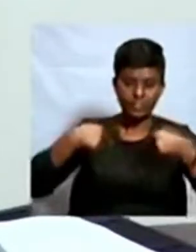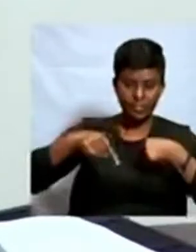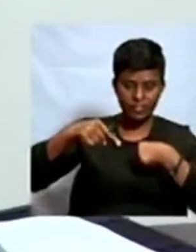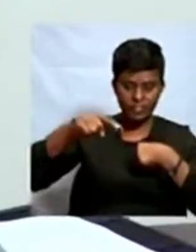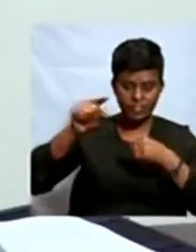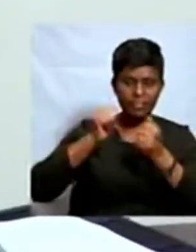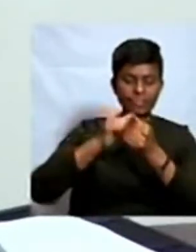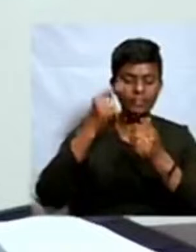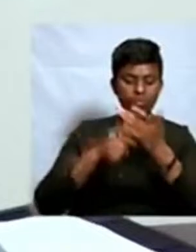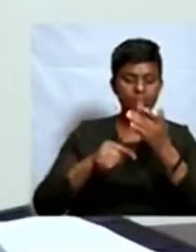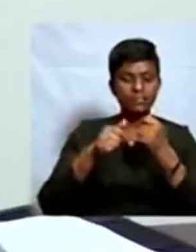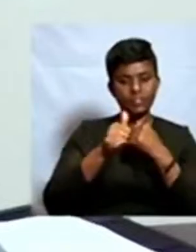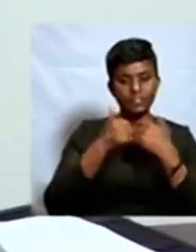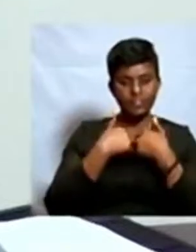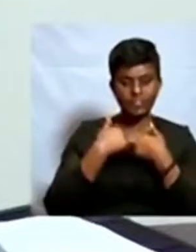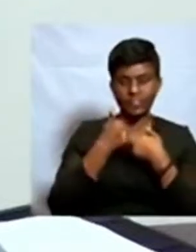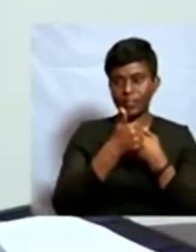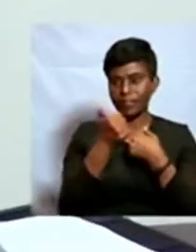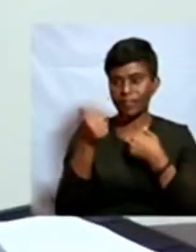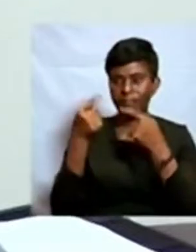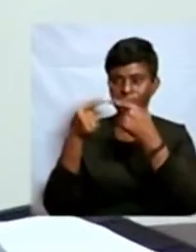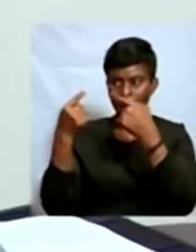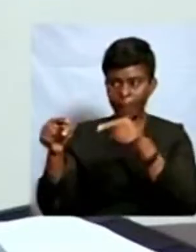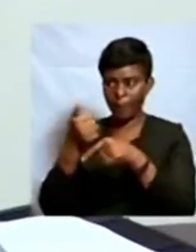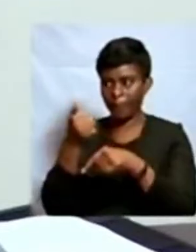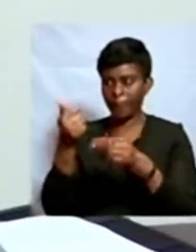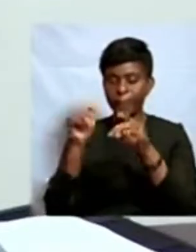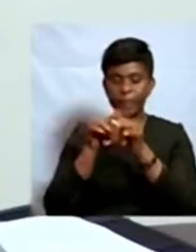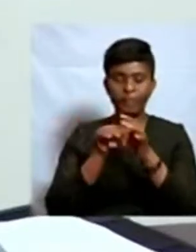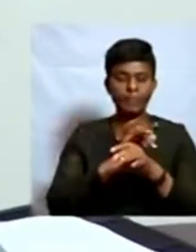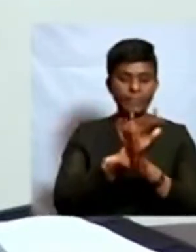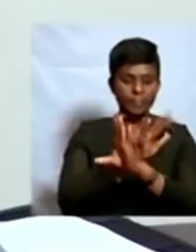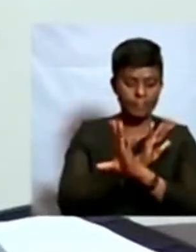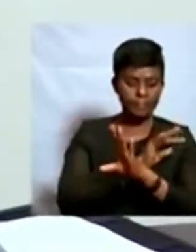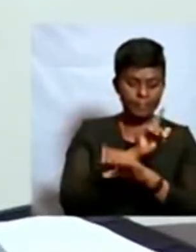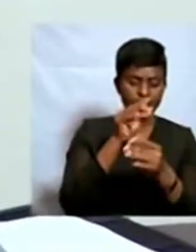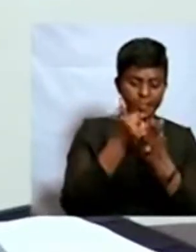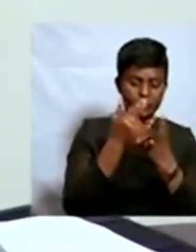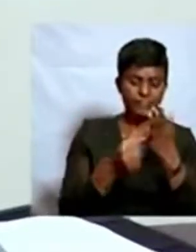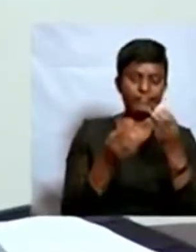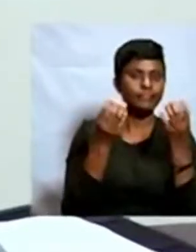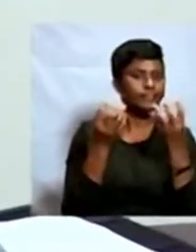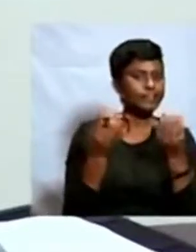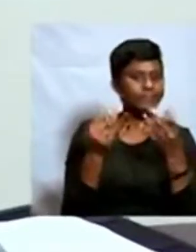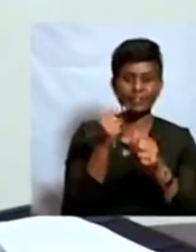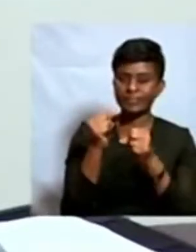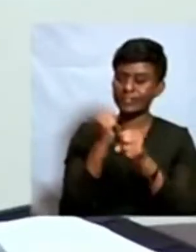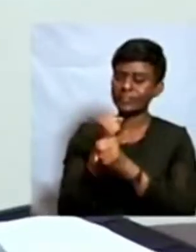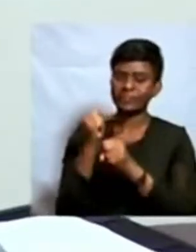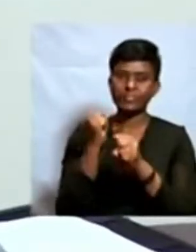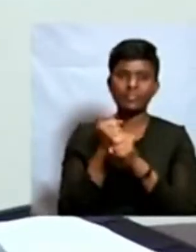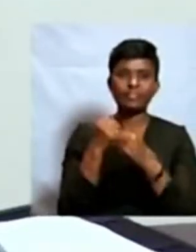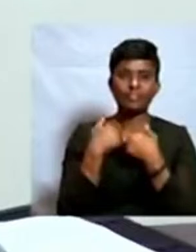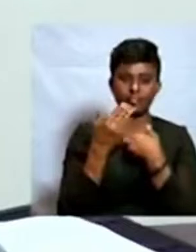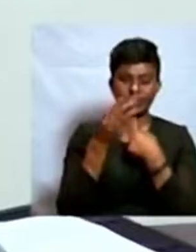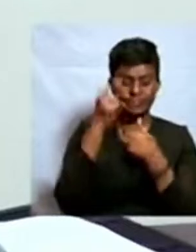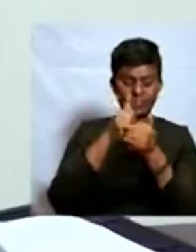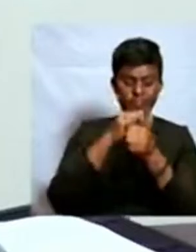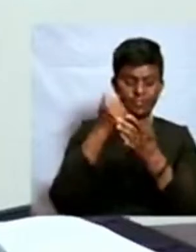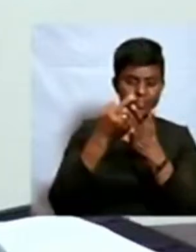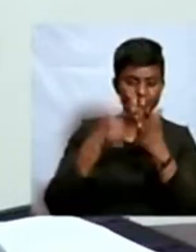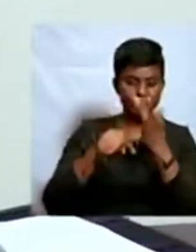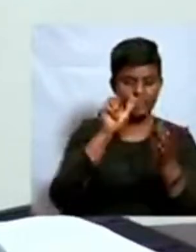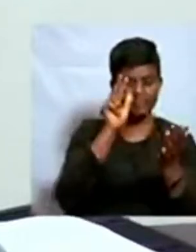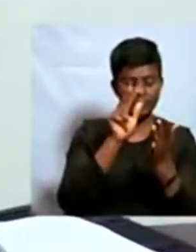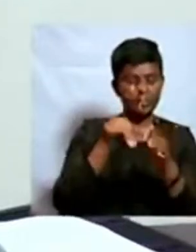what pertains elsewhere. Aviation in Zambia was dormant for quite a number of years because we lacked a